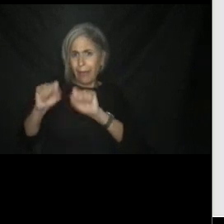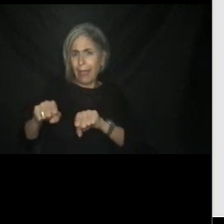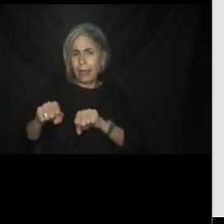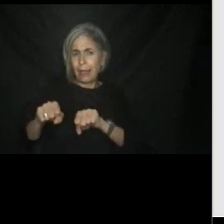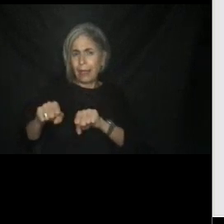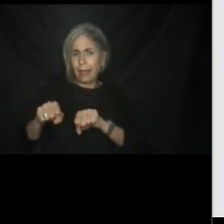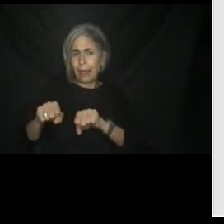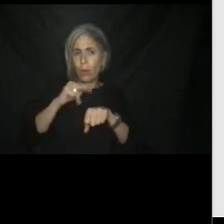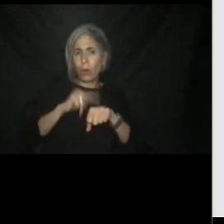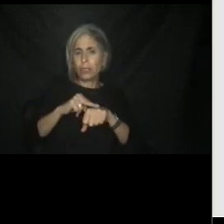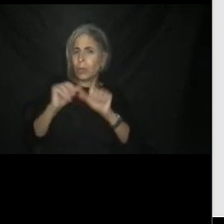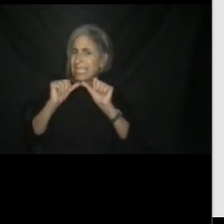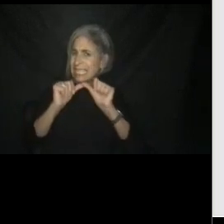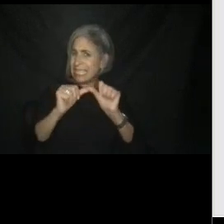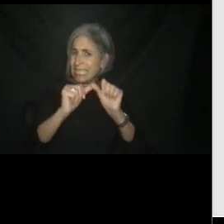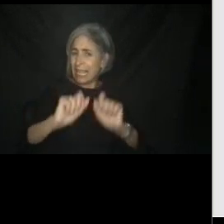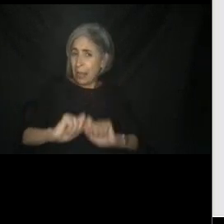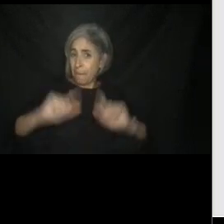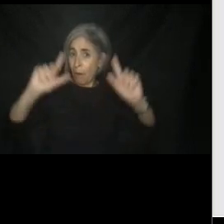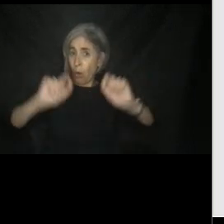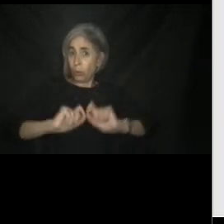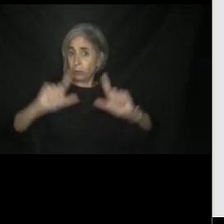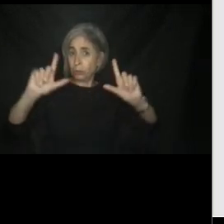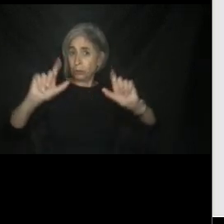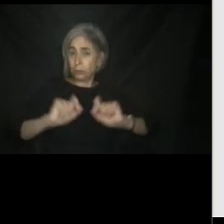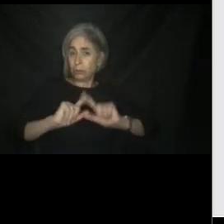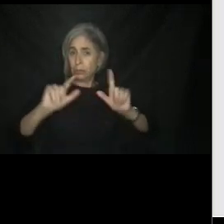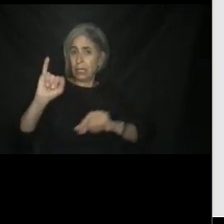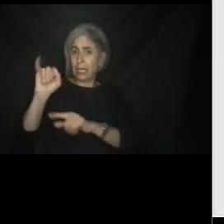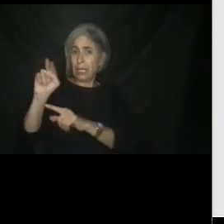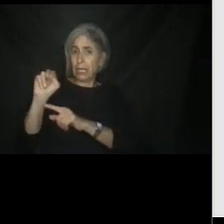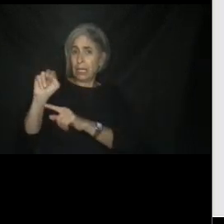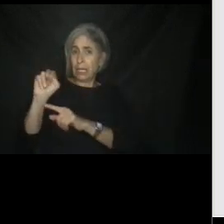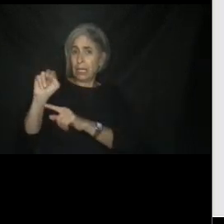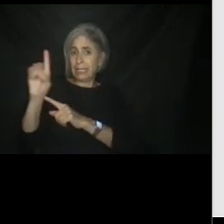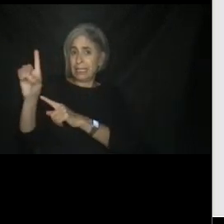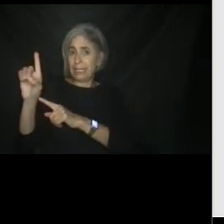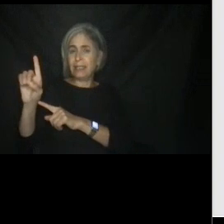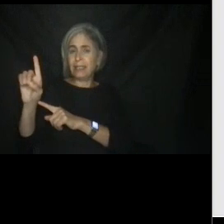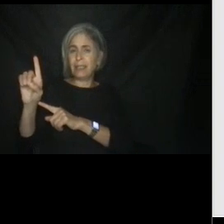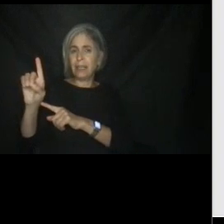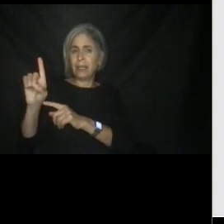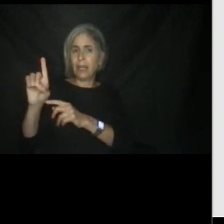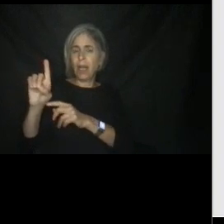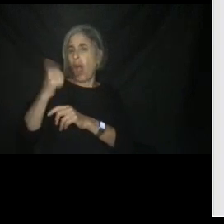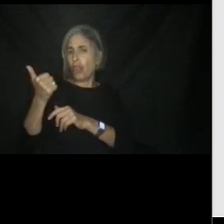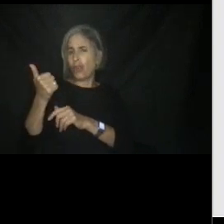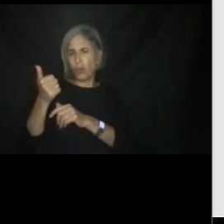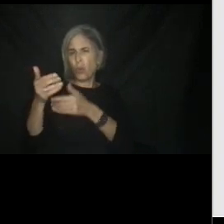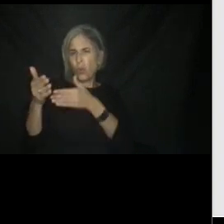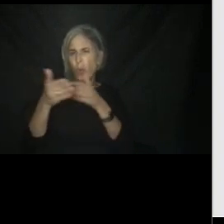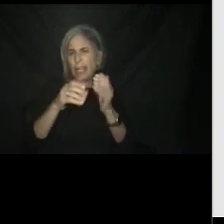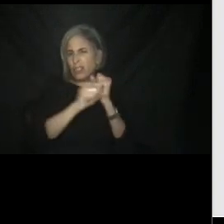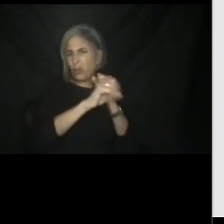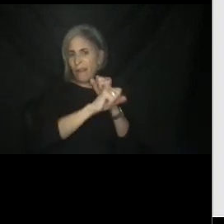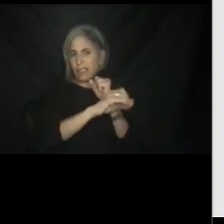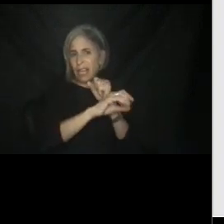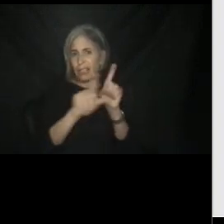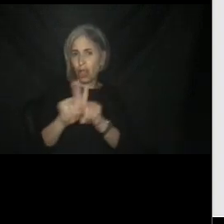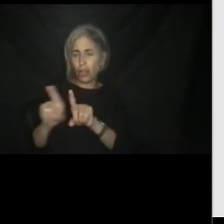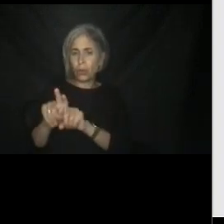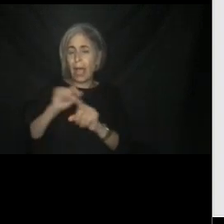do consistently post on those, and Indeed does pick up our positions. We have other avenues as well. I would